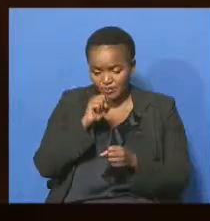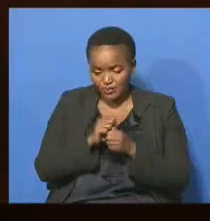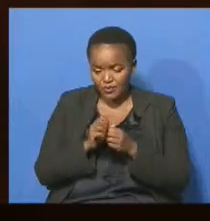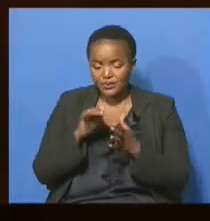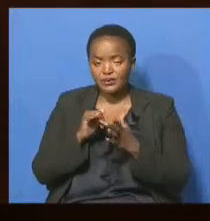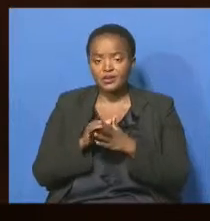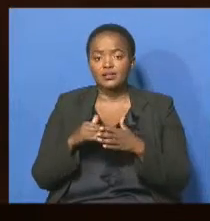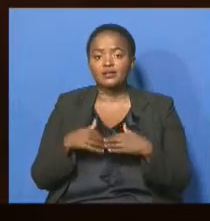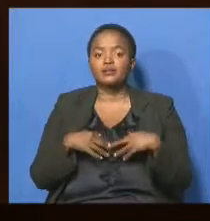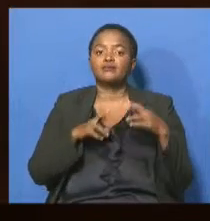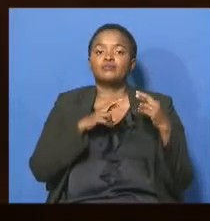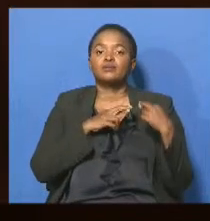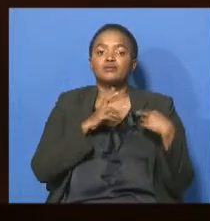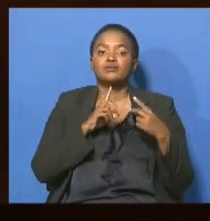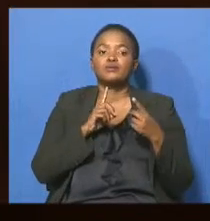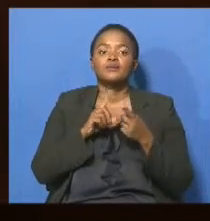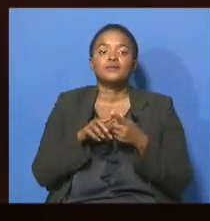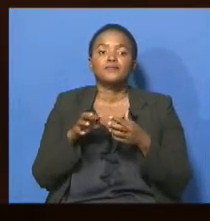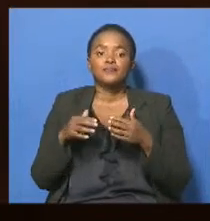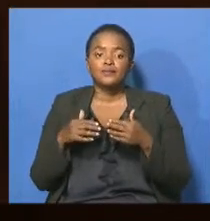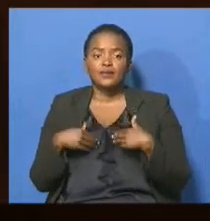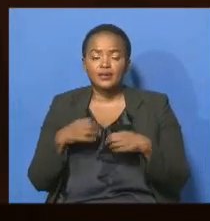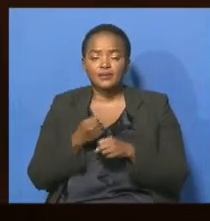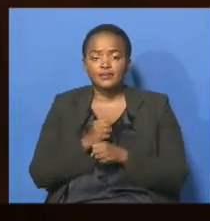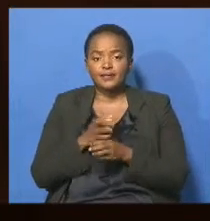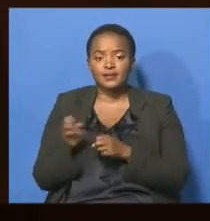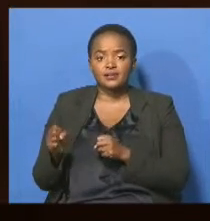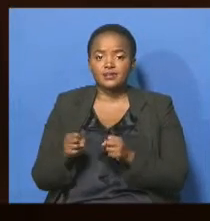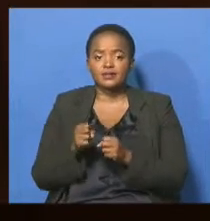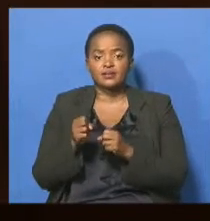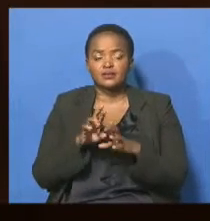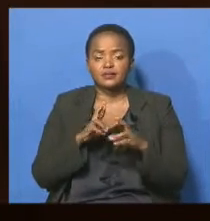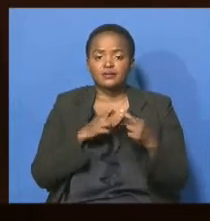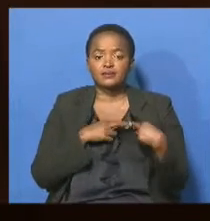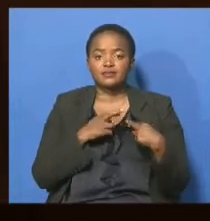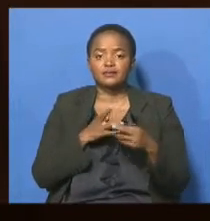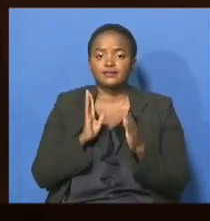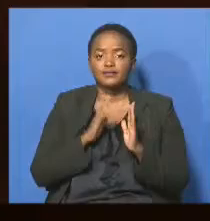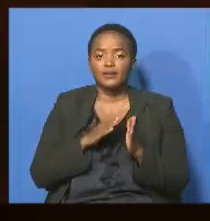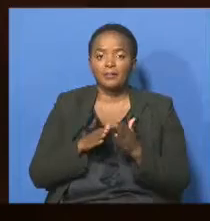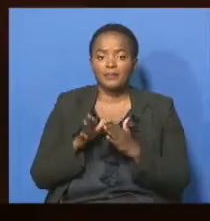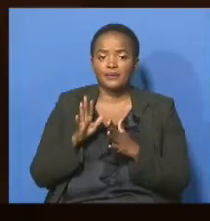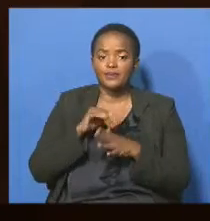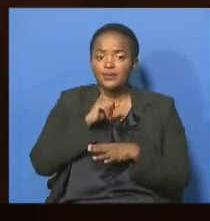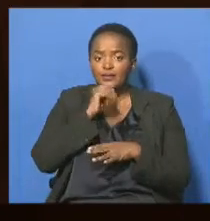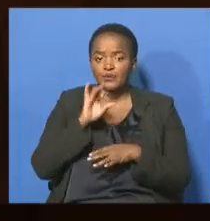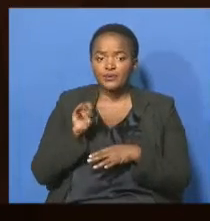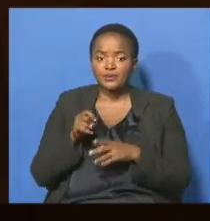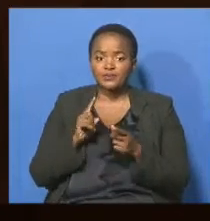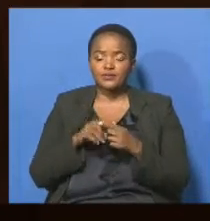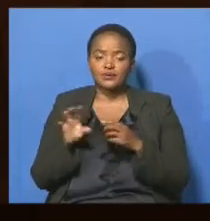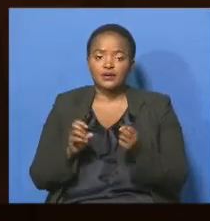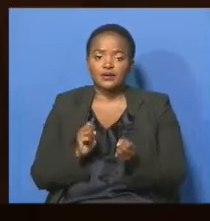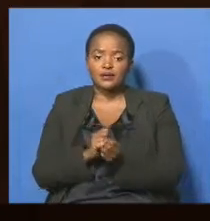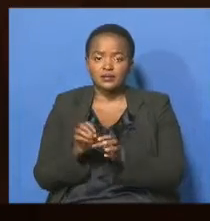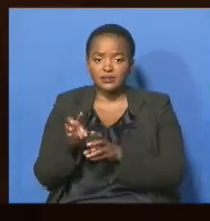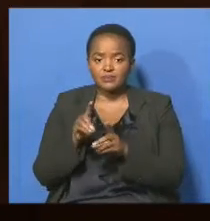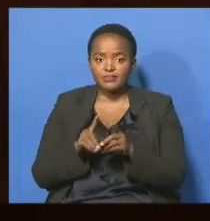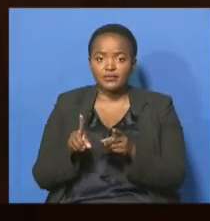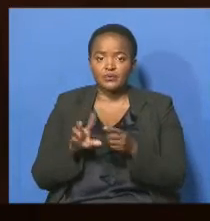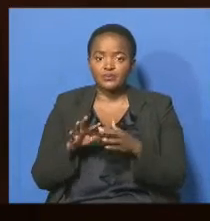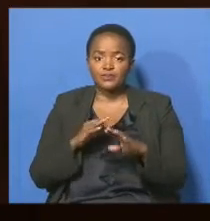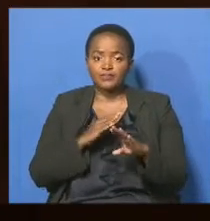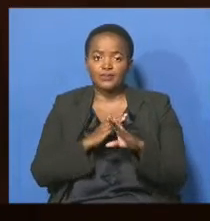were obliged to actually make strategic deployments, not only to arrest offenders, but